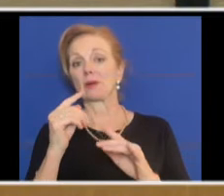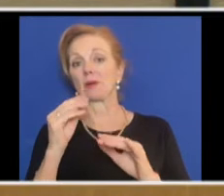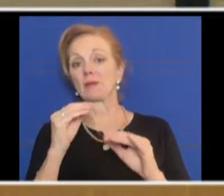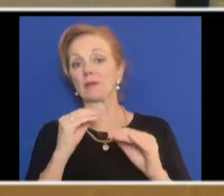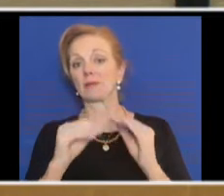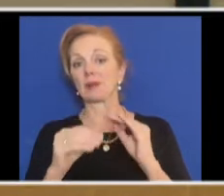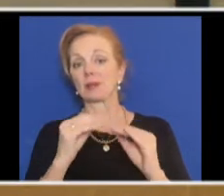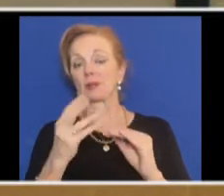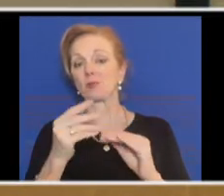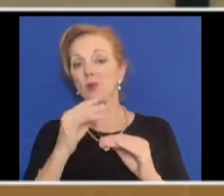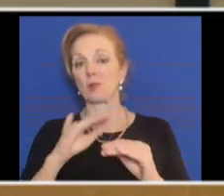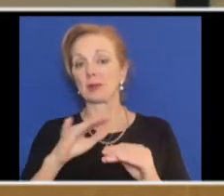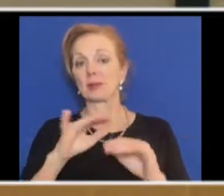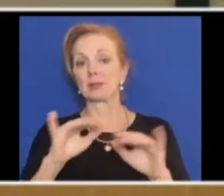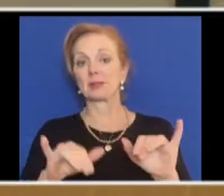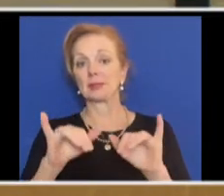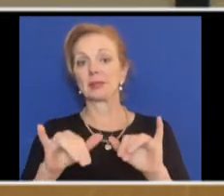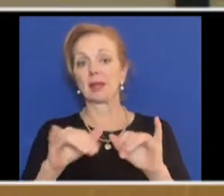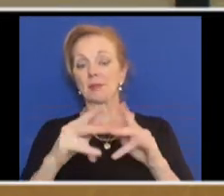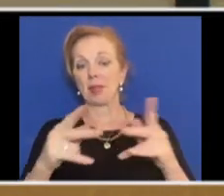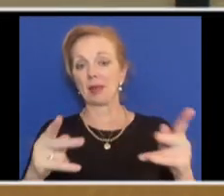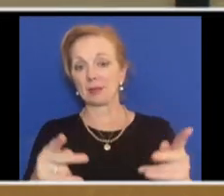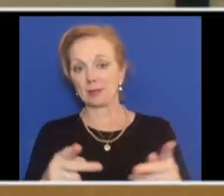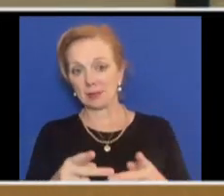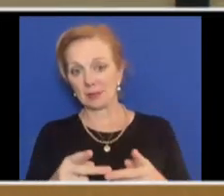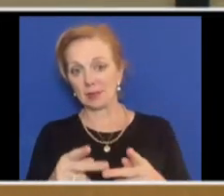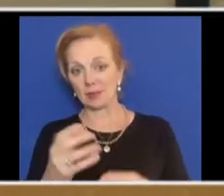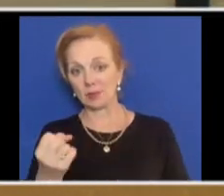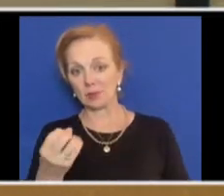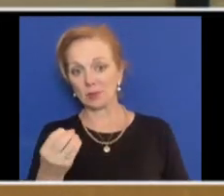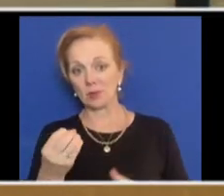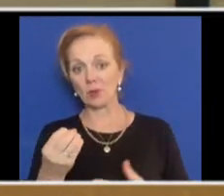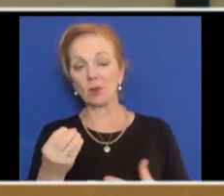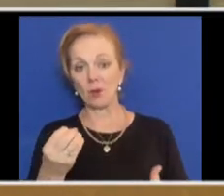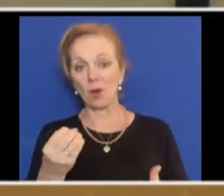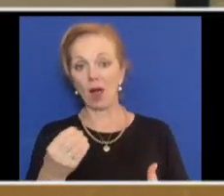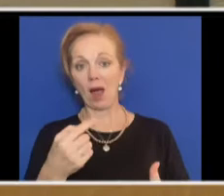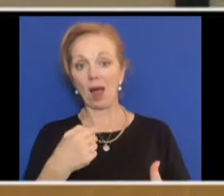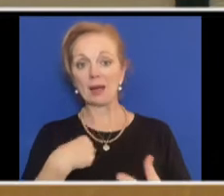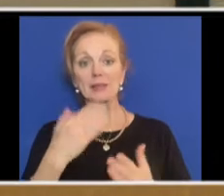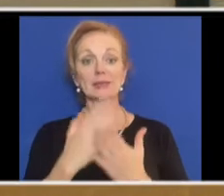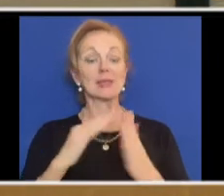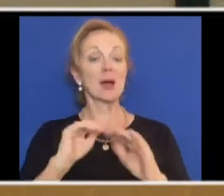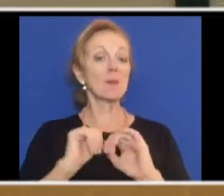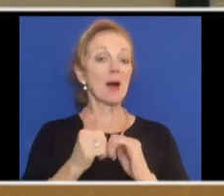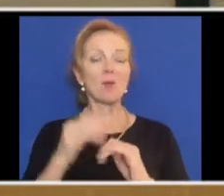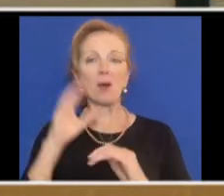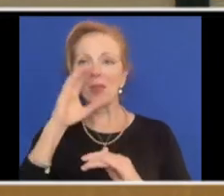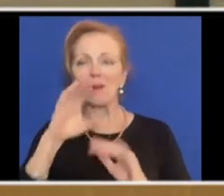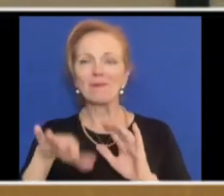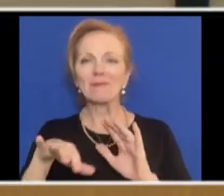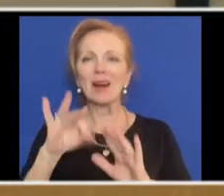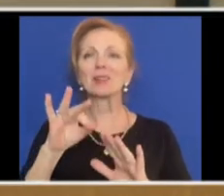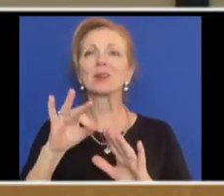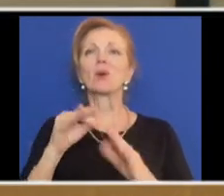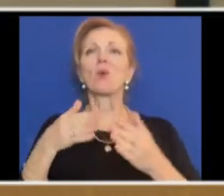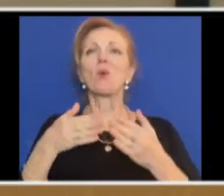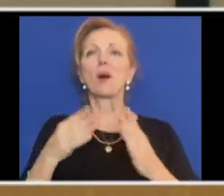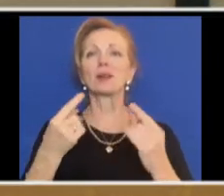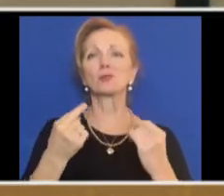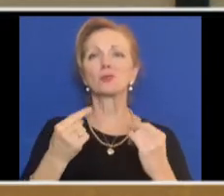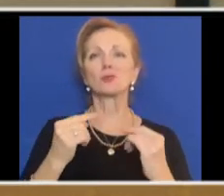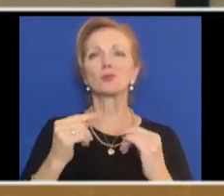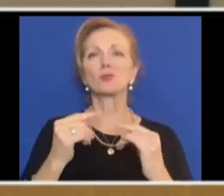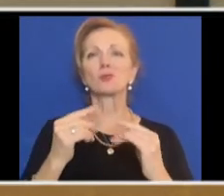property to stay in place yes and so uh somehow find a way to try to write